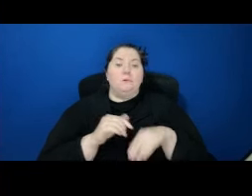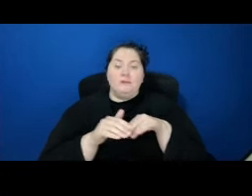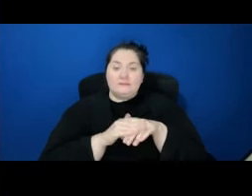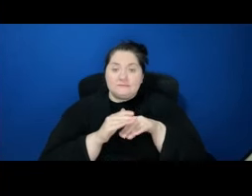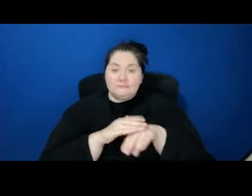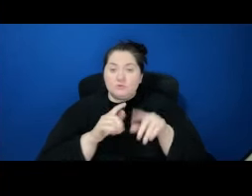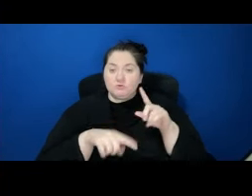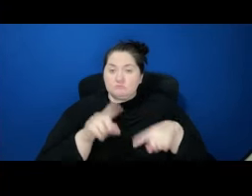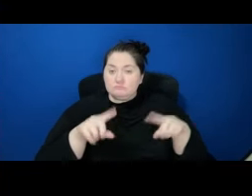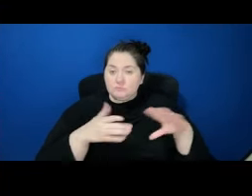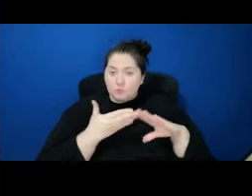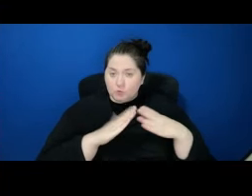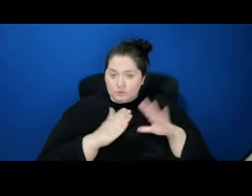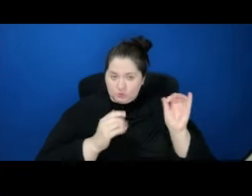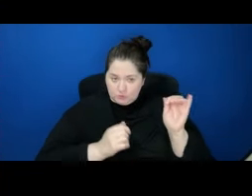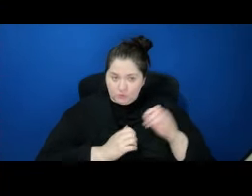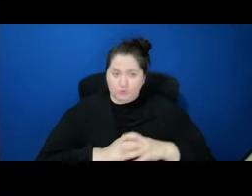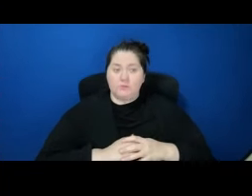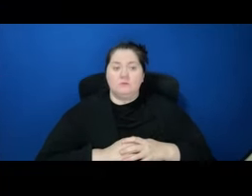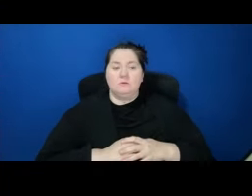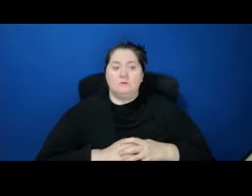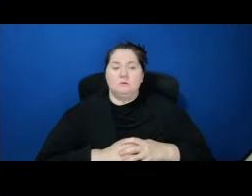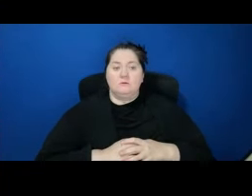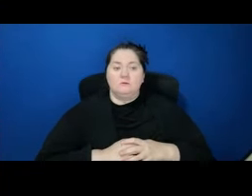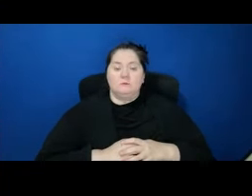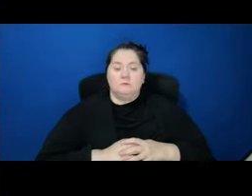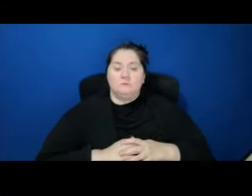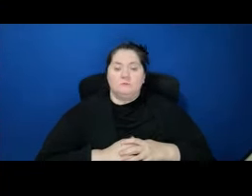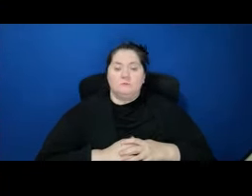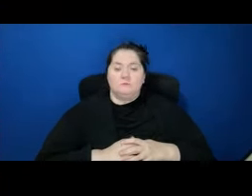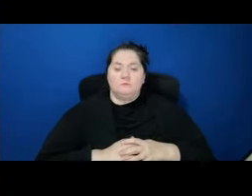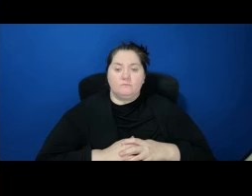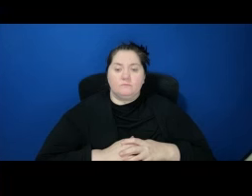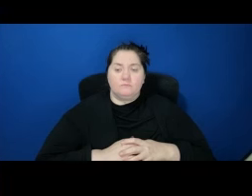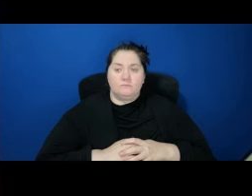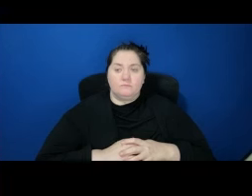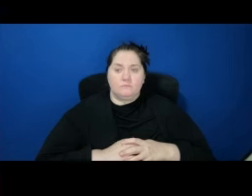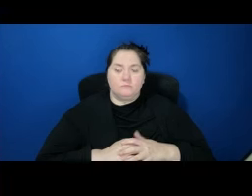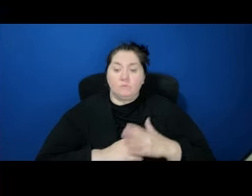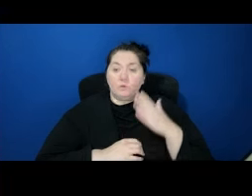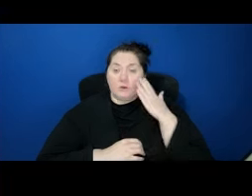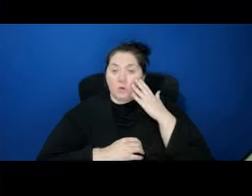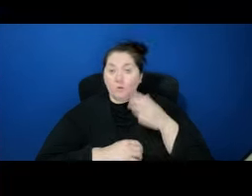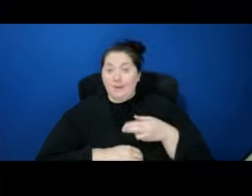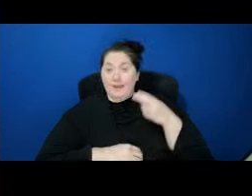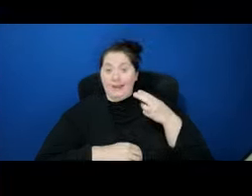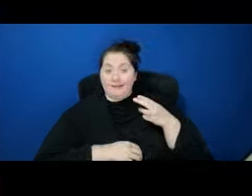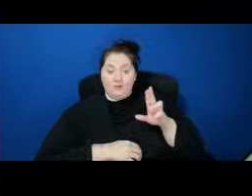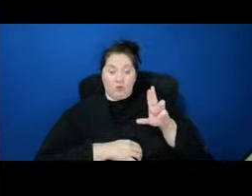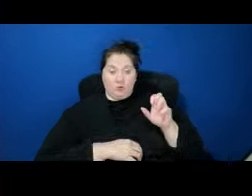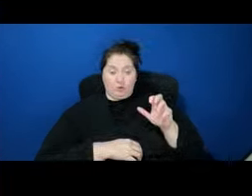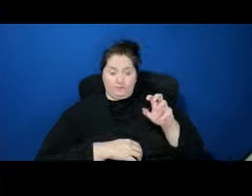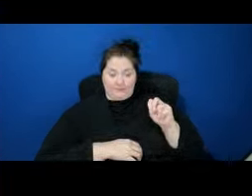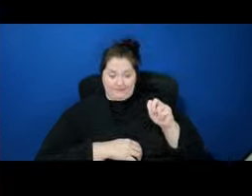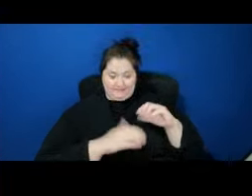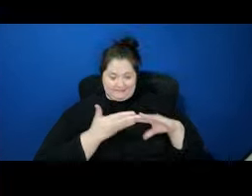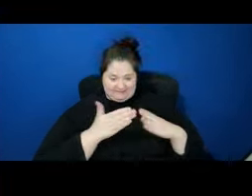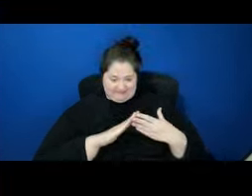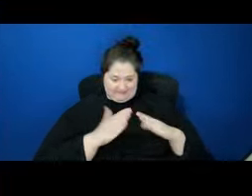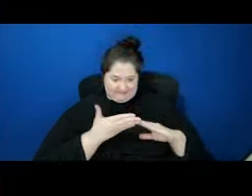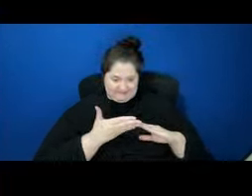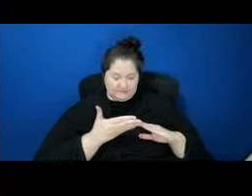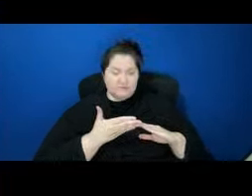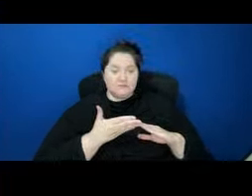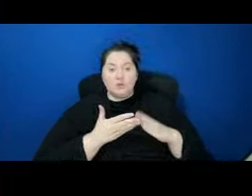to different communities. We know that as a highly urbanized city, that